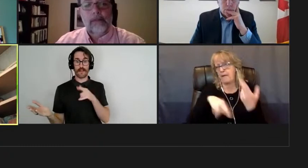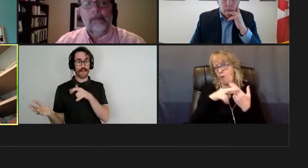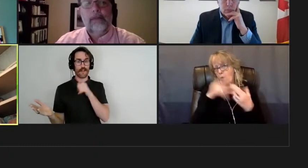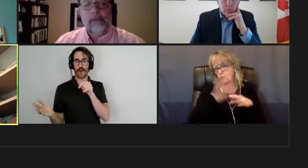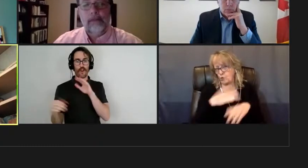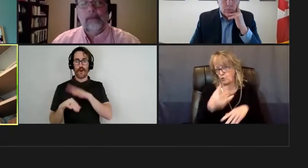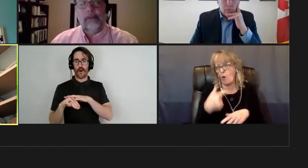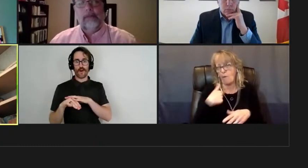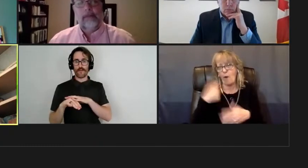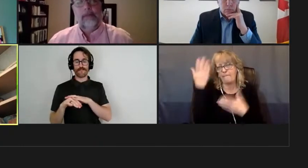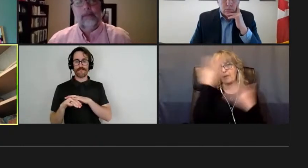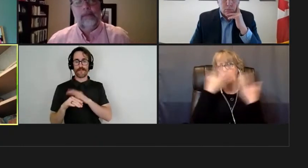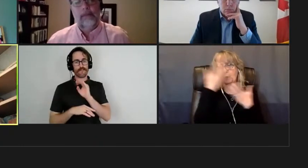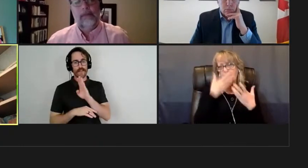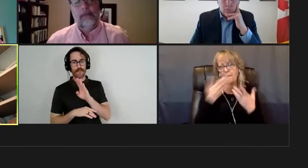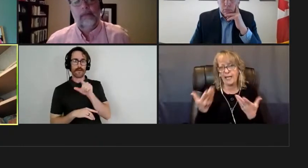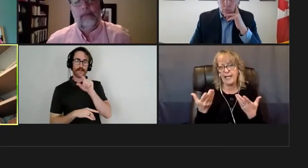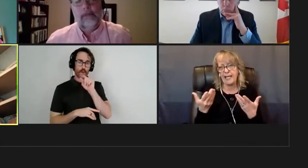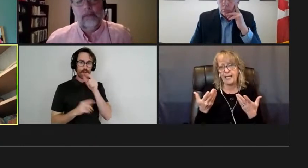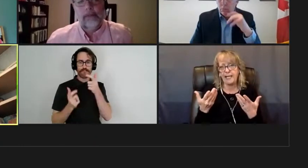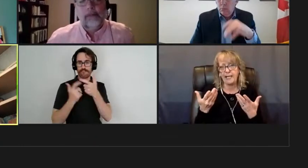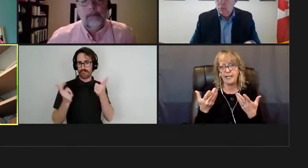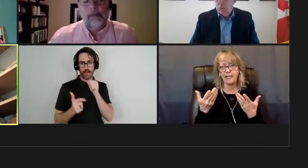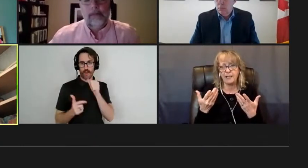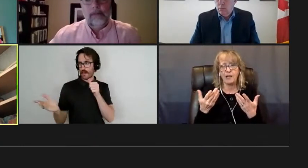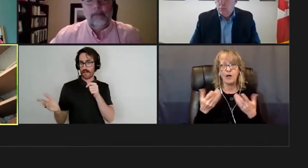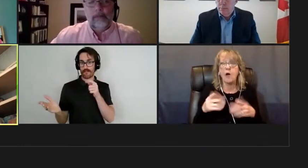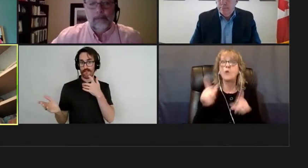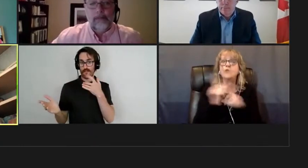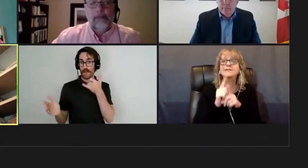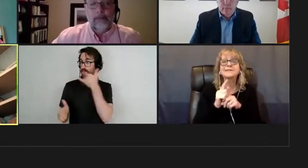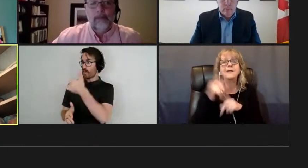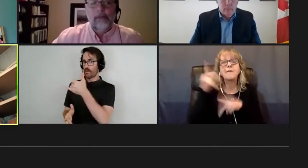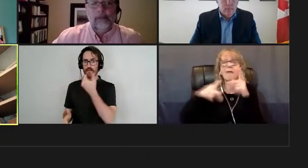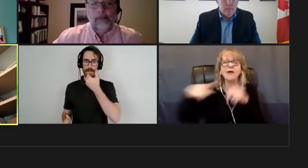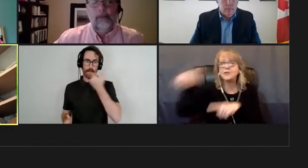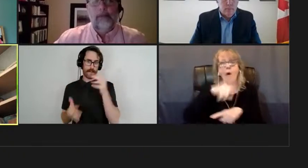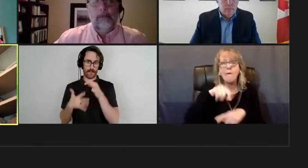people necessarily, and I think a phone call would have been better, frankly.